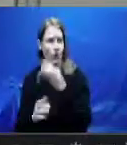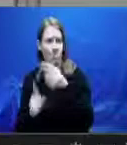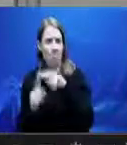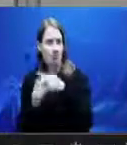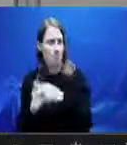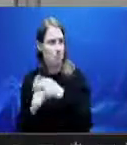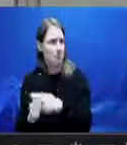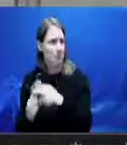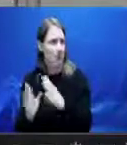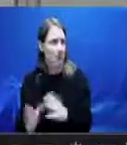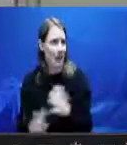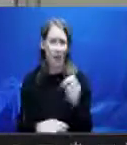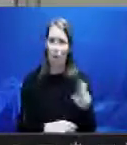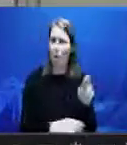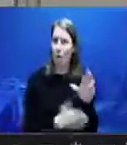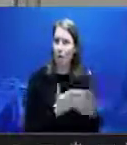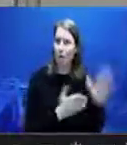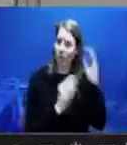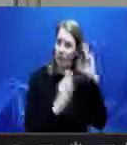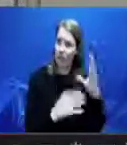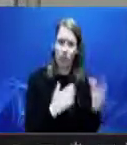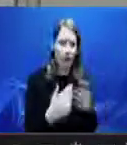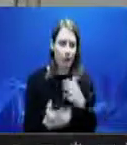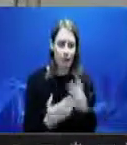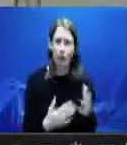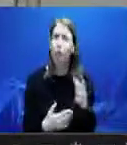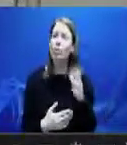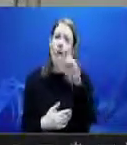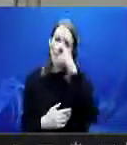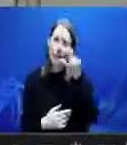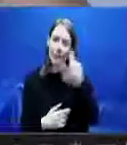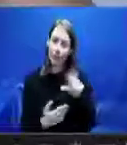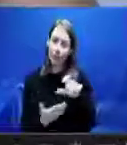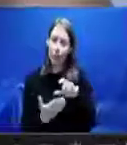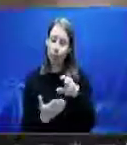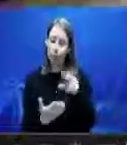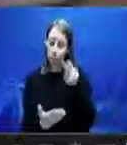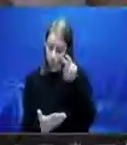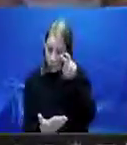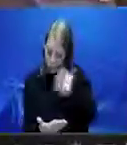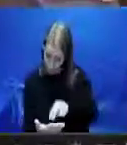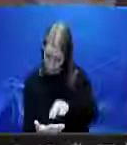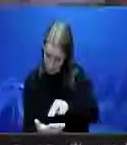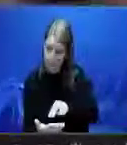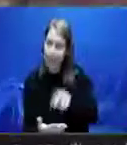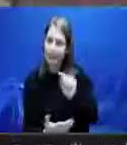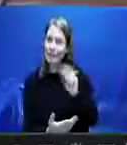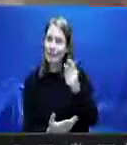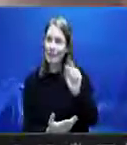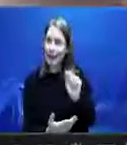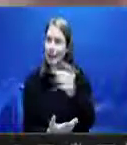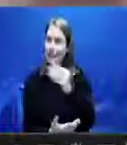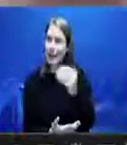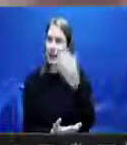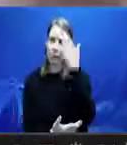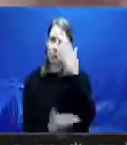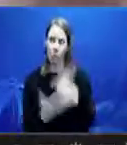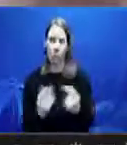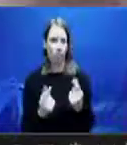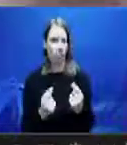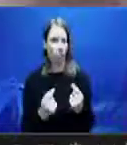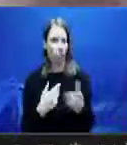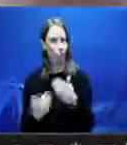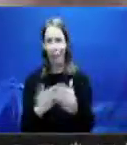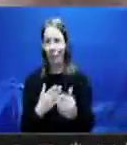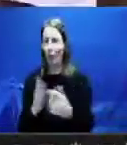it's a manual or an academic text, and understand what to do with it. To prepare for today's history class on European imperialism in